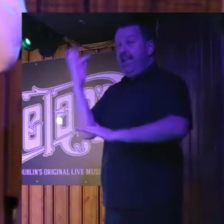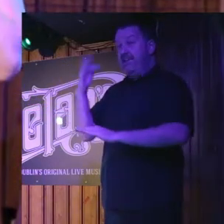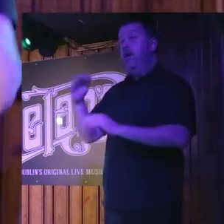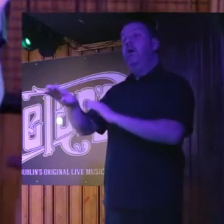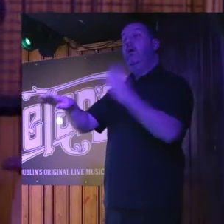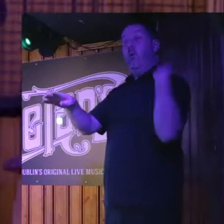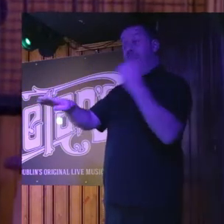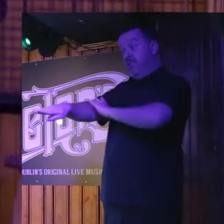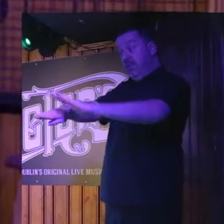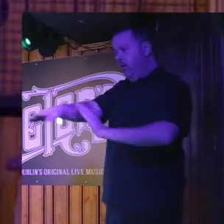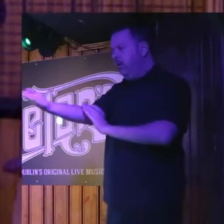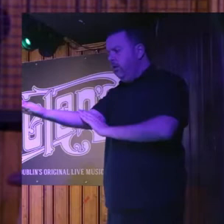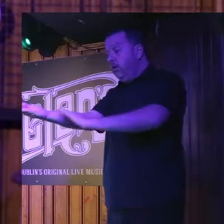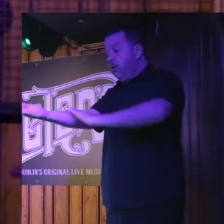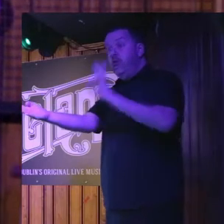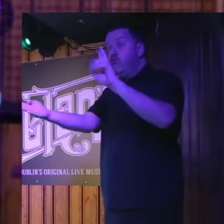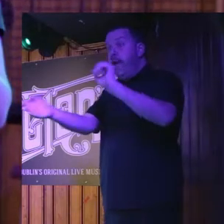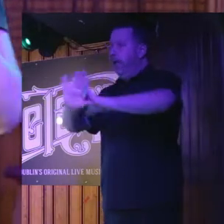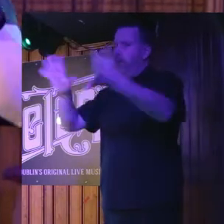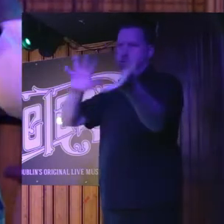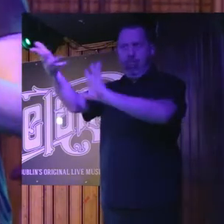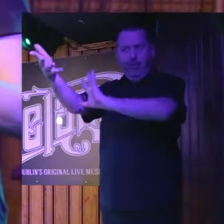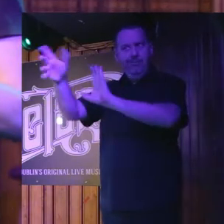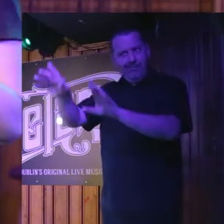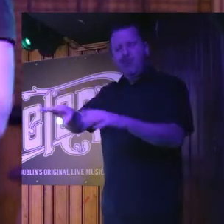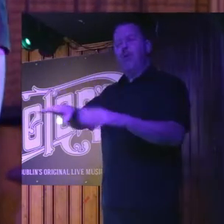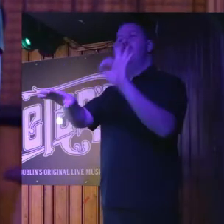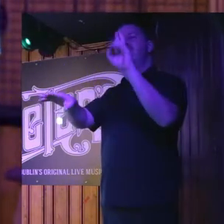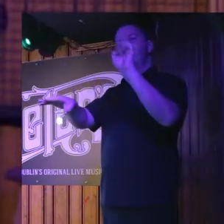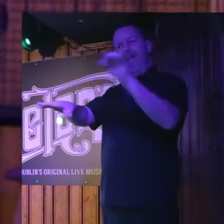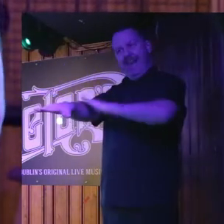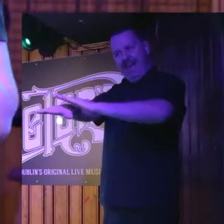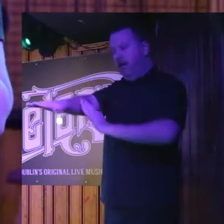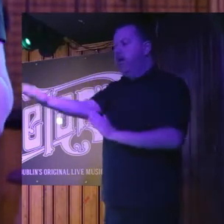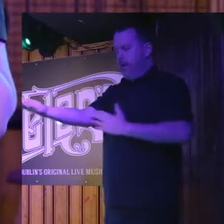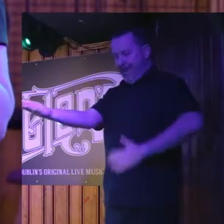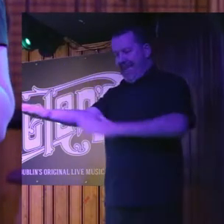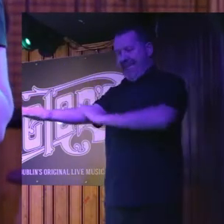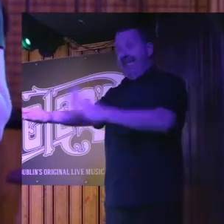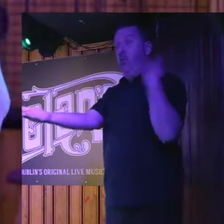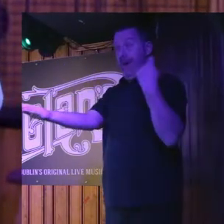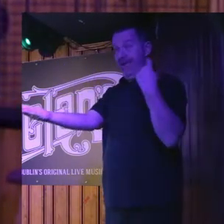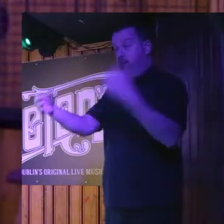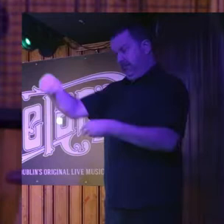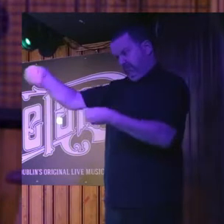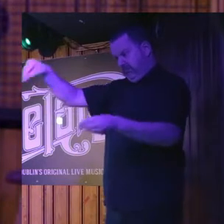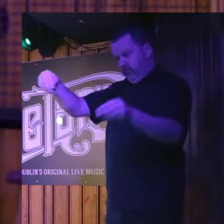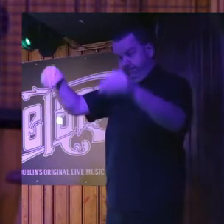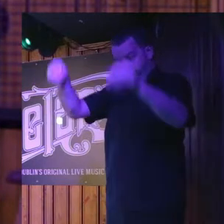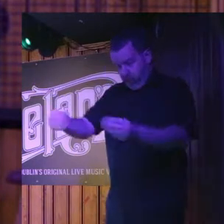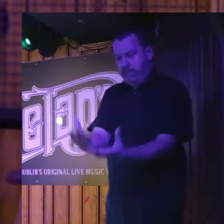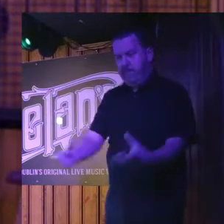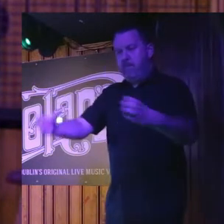belly, this whole thing is just going to go absolutely pear-shaped. So grey eel with a white belly. You need to put it into a pot,